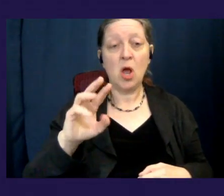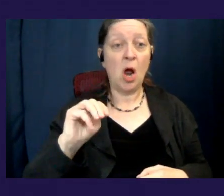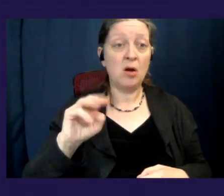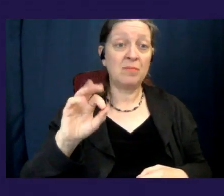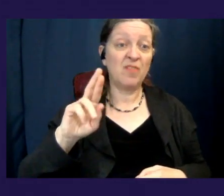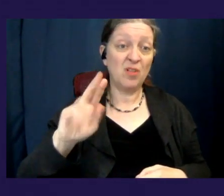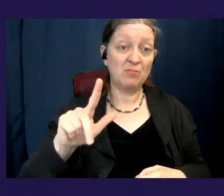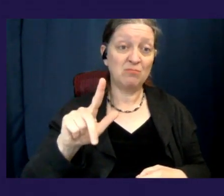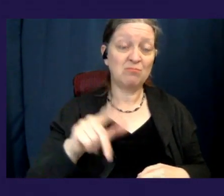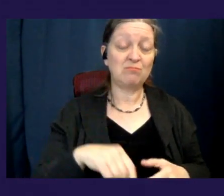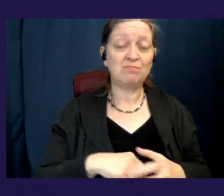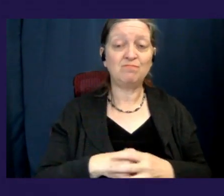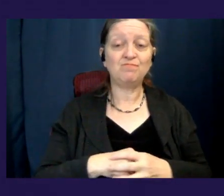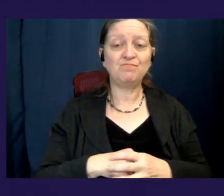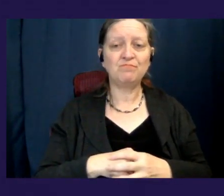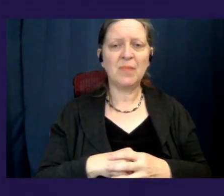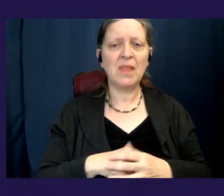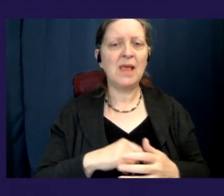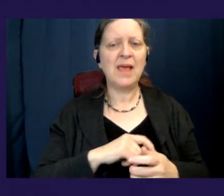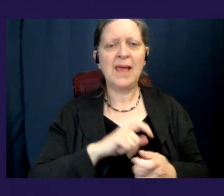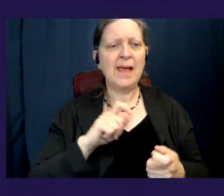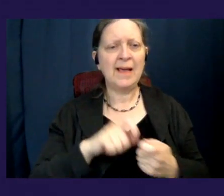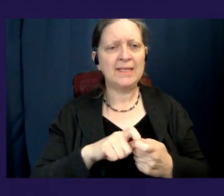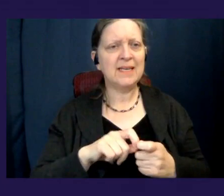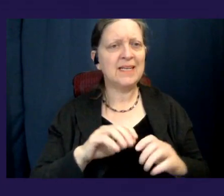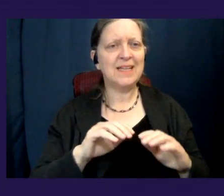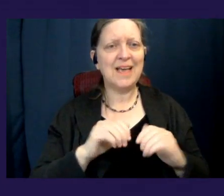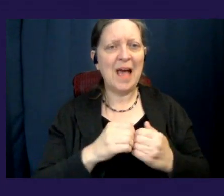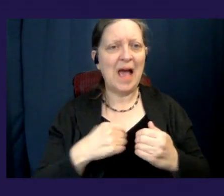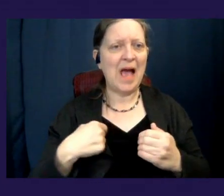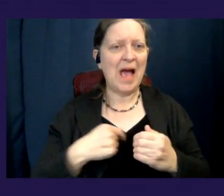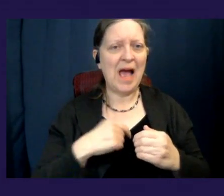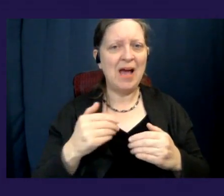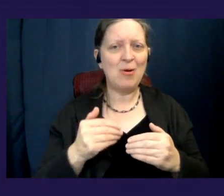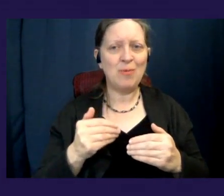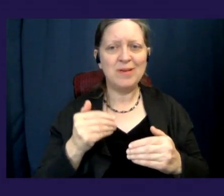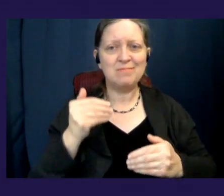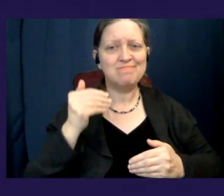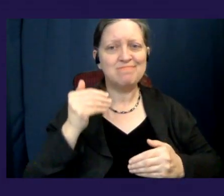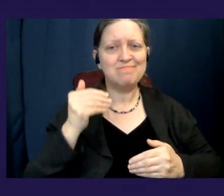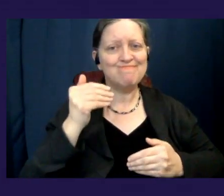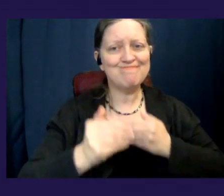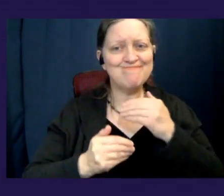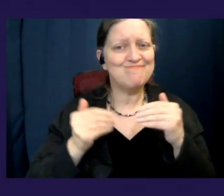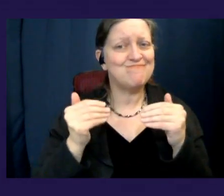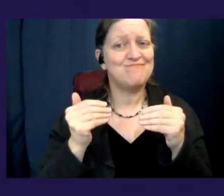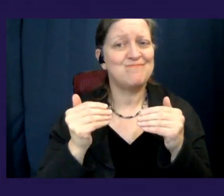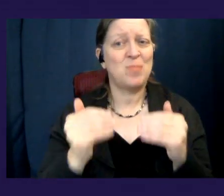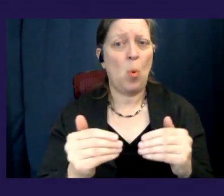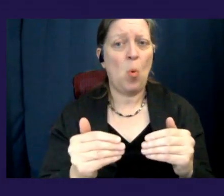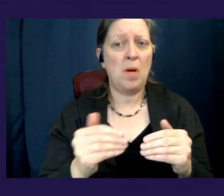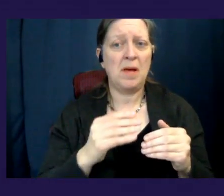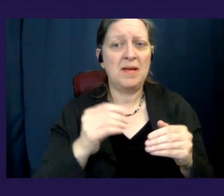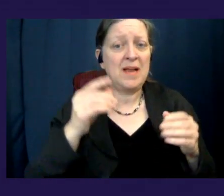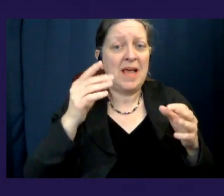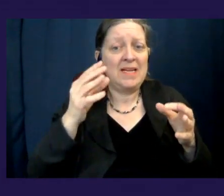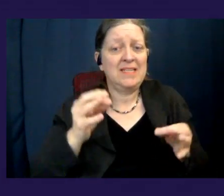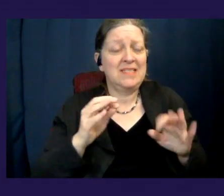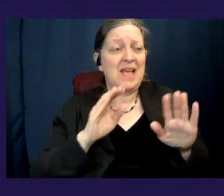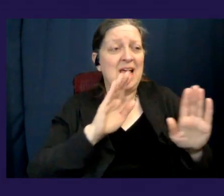Exactly how everyone moves forward and decides what their role is in